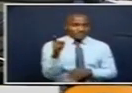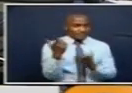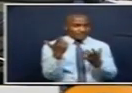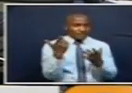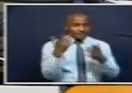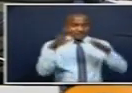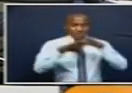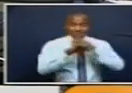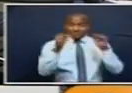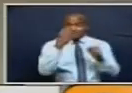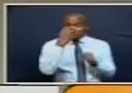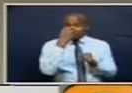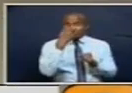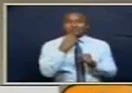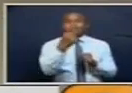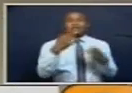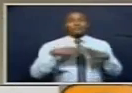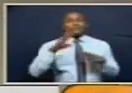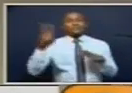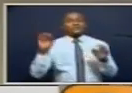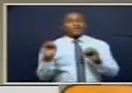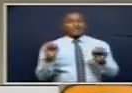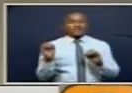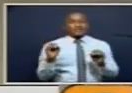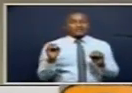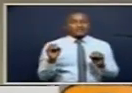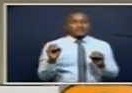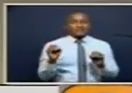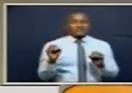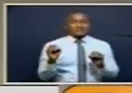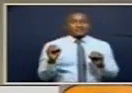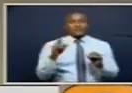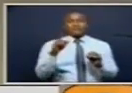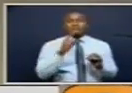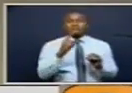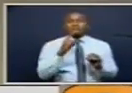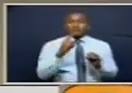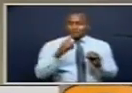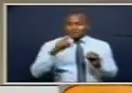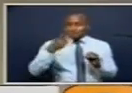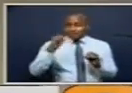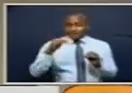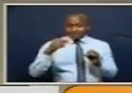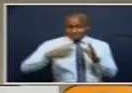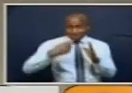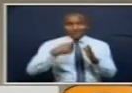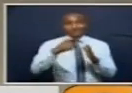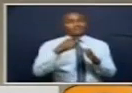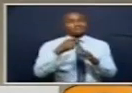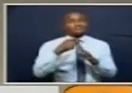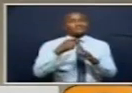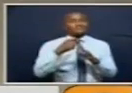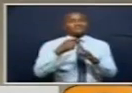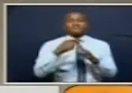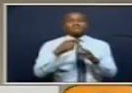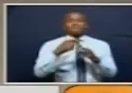President William Ruto can tell people of Western. And the one you have cited of pan paper is an insult. The government has sold pan paper at